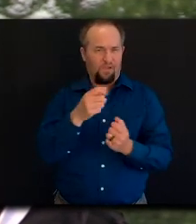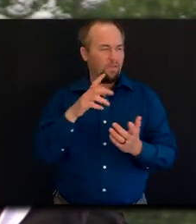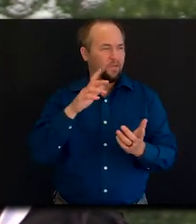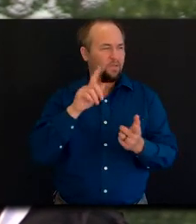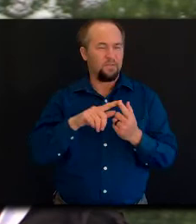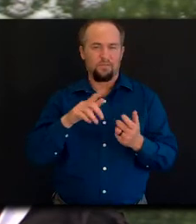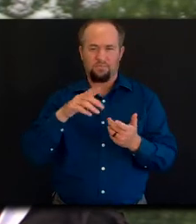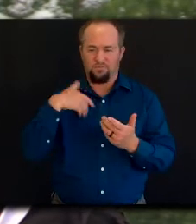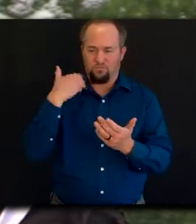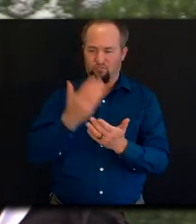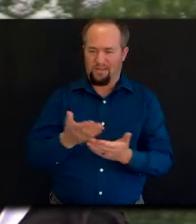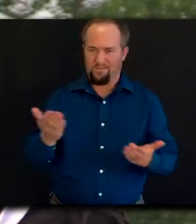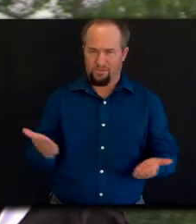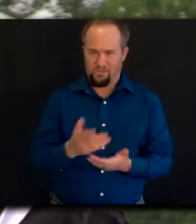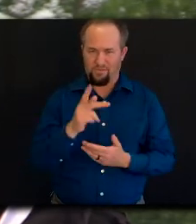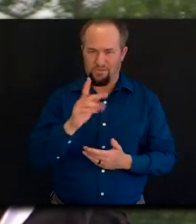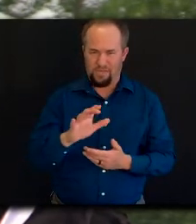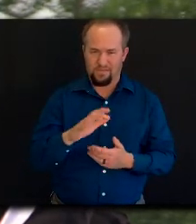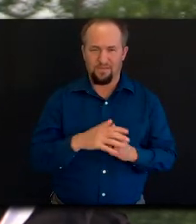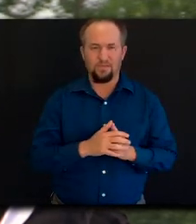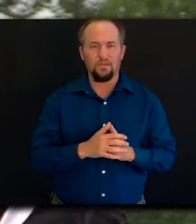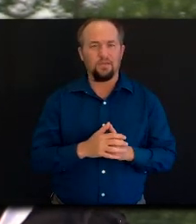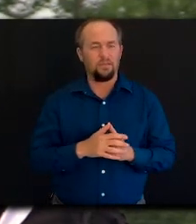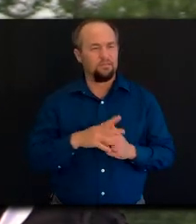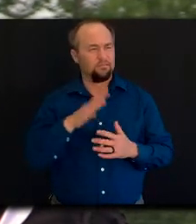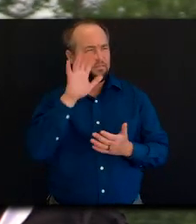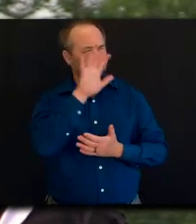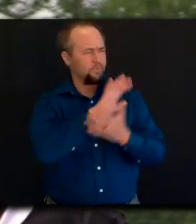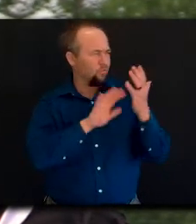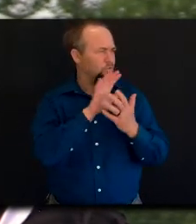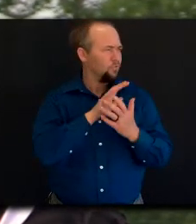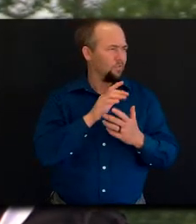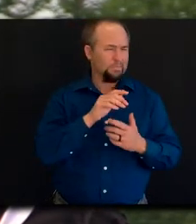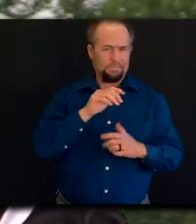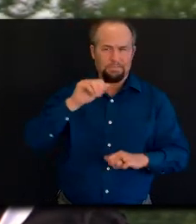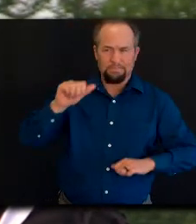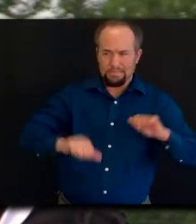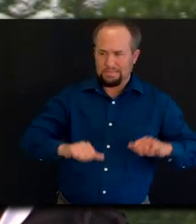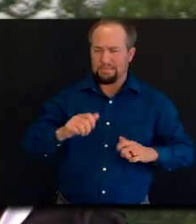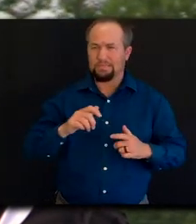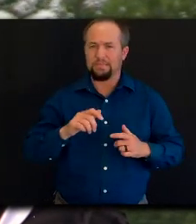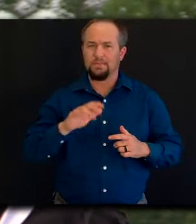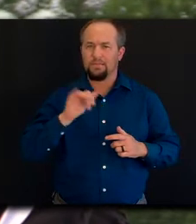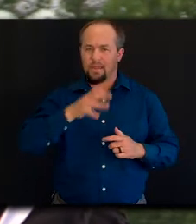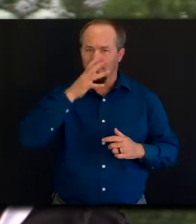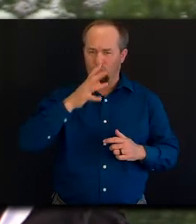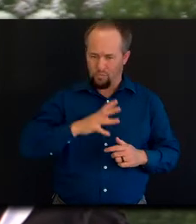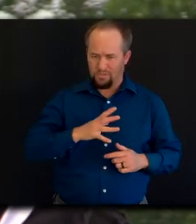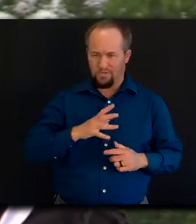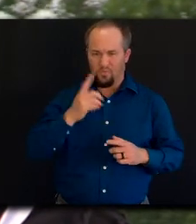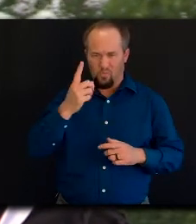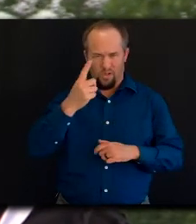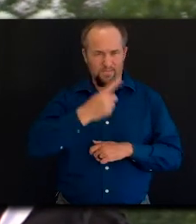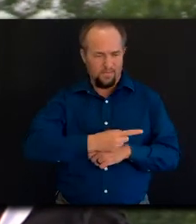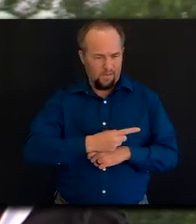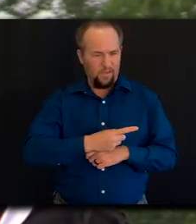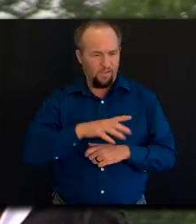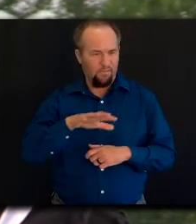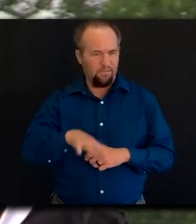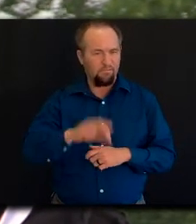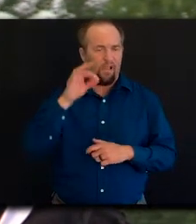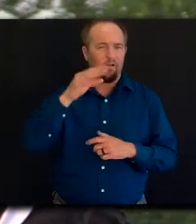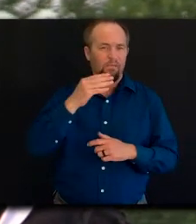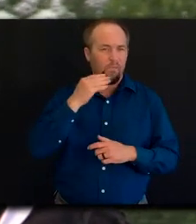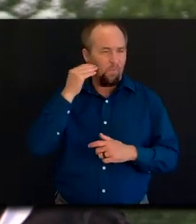streets of Kansas City. Plagued by confusion and uncertainty, she one day found solace in a bowl